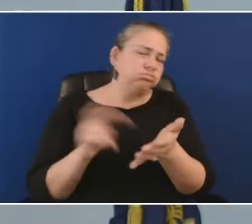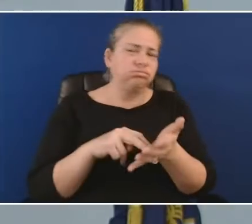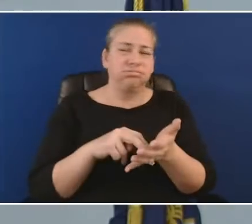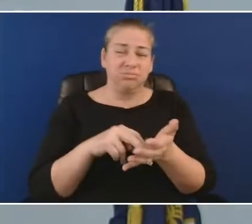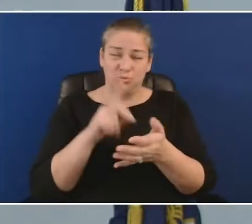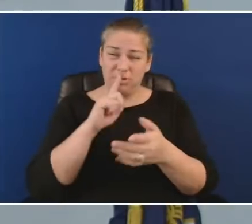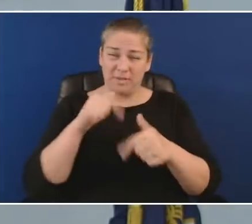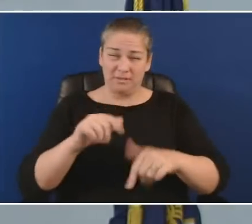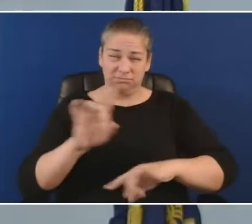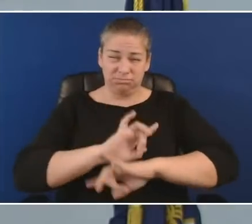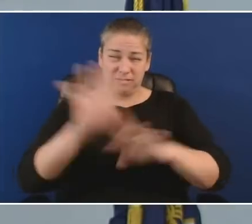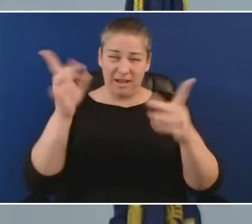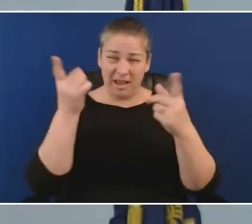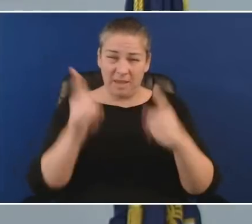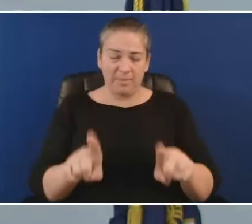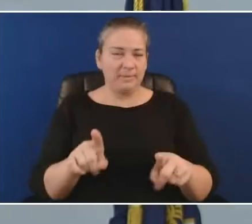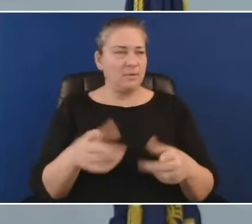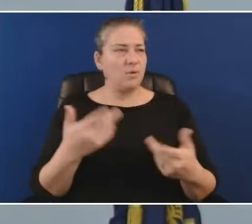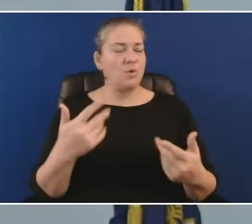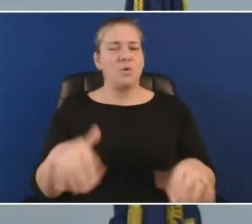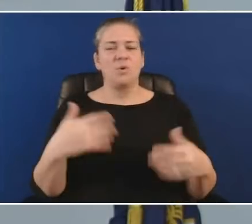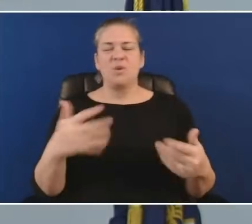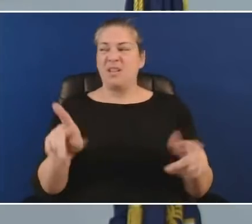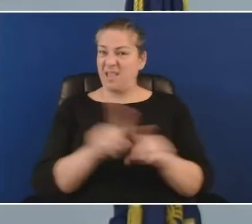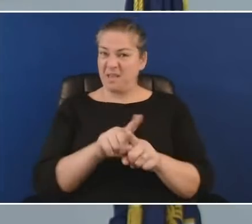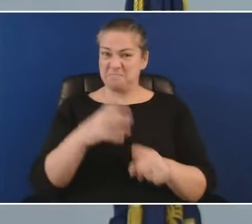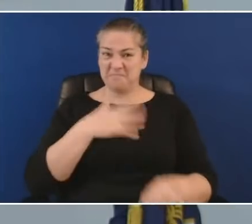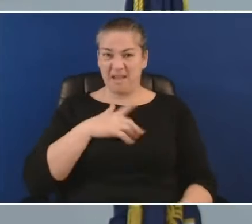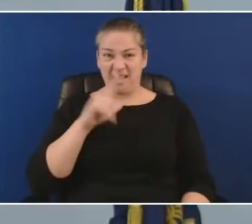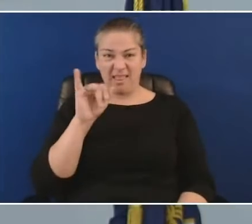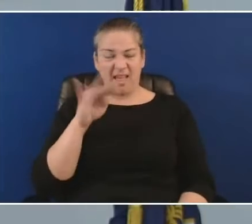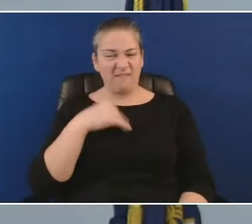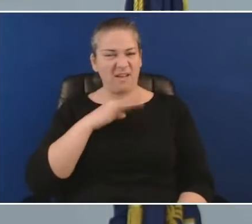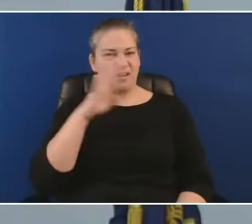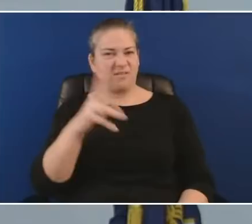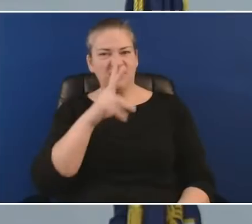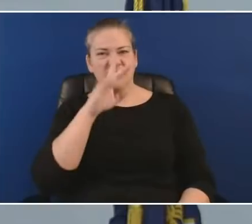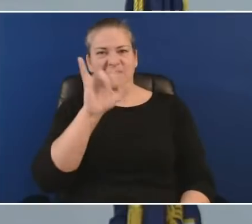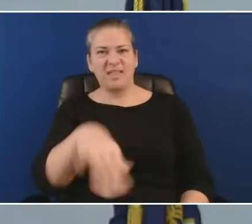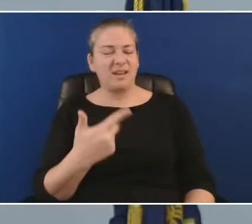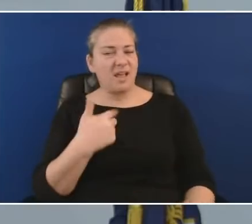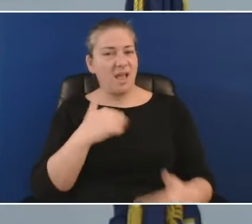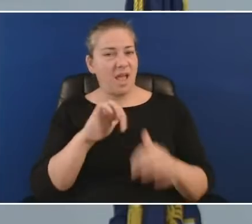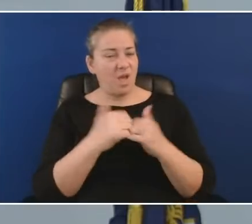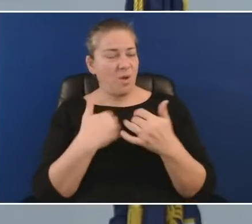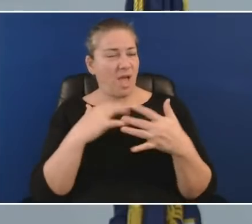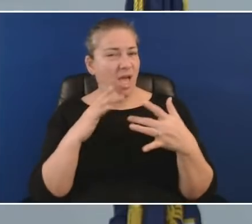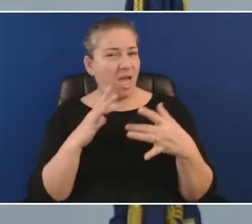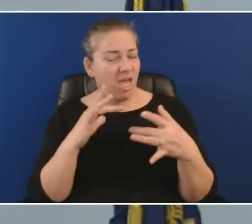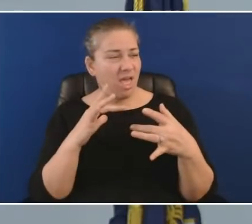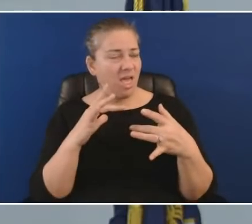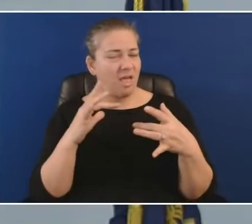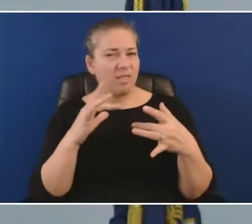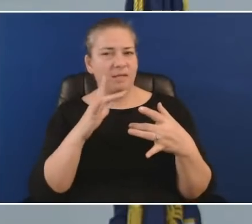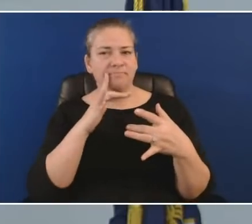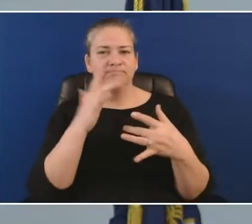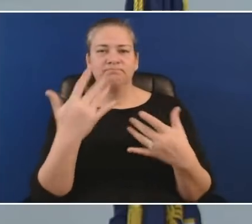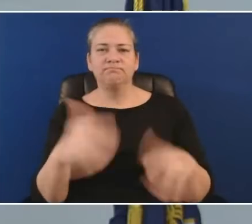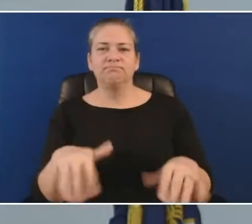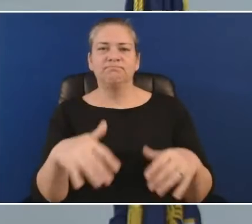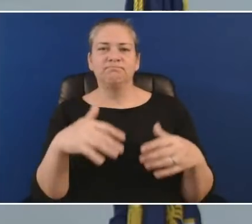have seen in my life, and I have trouble putting it into words. When it was safe to travel this morning, I flew to